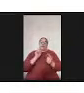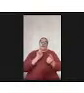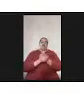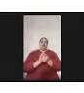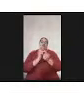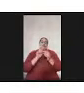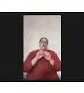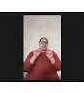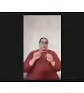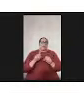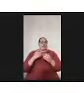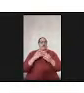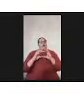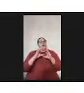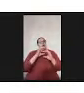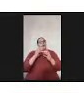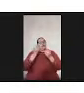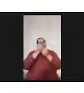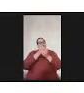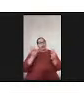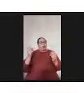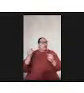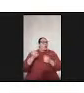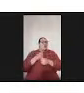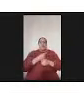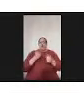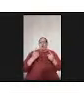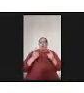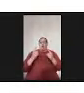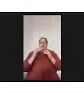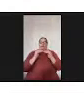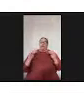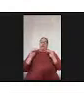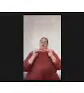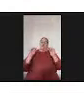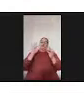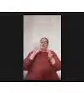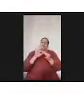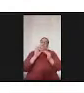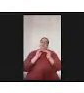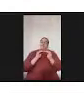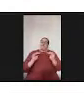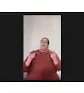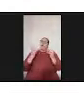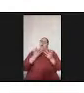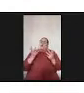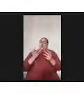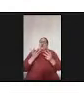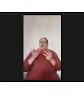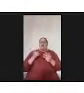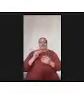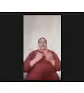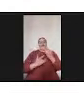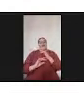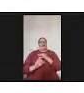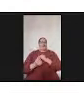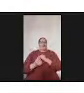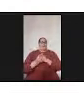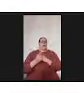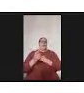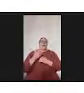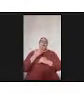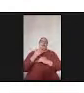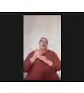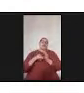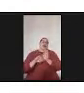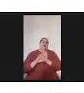to communicate the entire building or to communicate to the specific floor that where the fire or the risk is